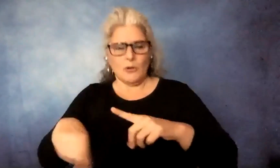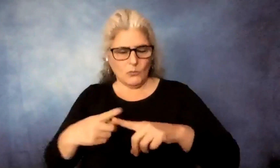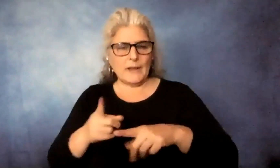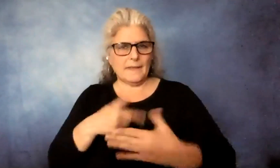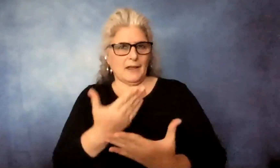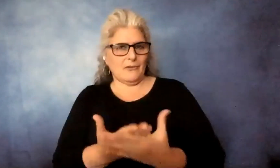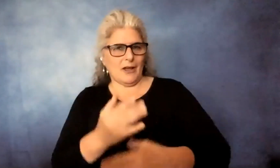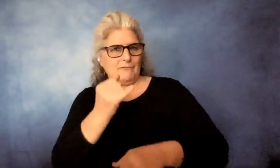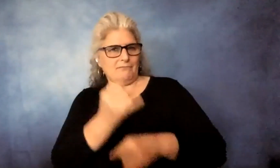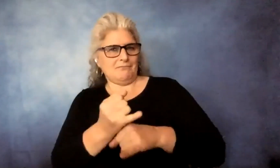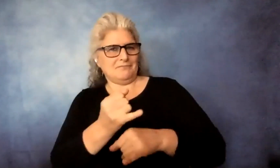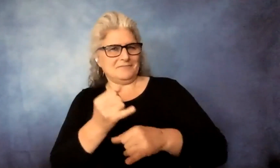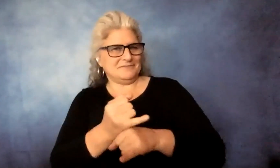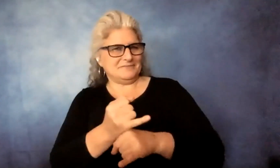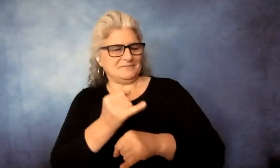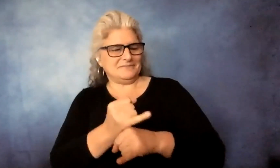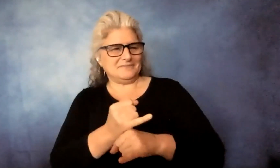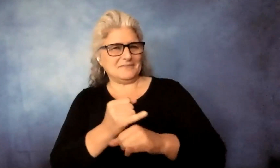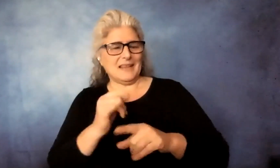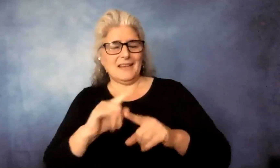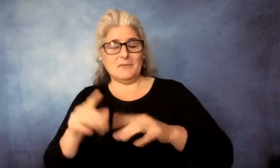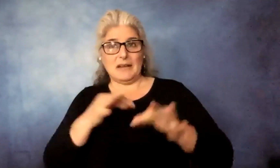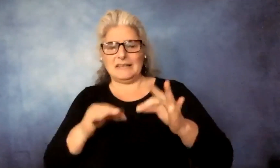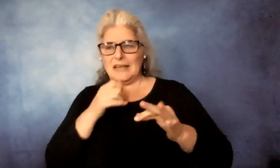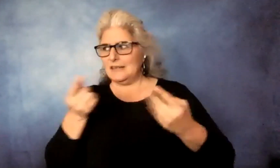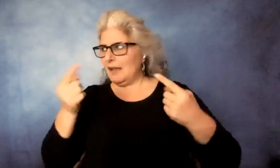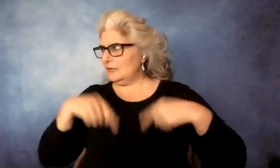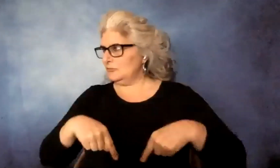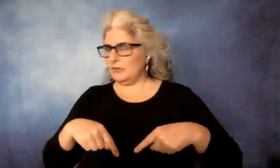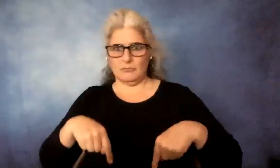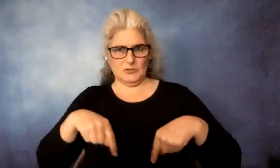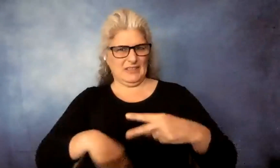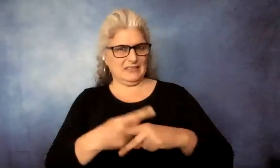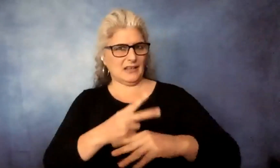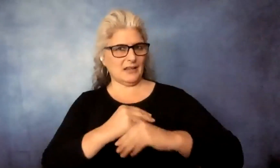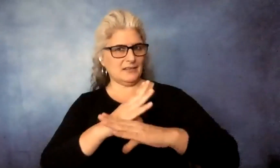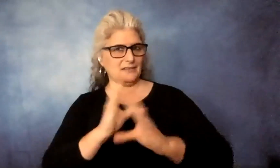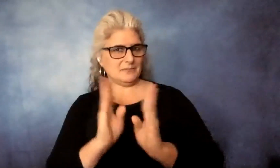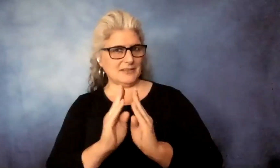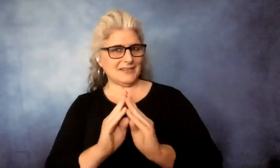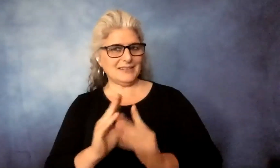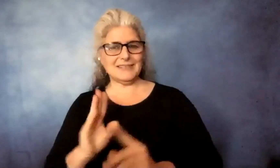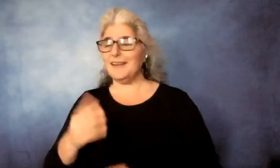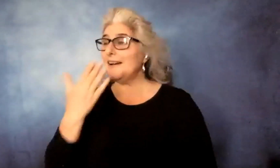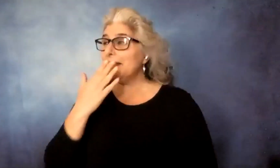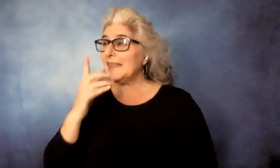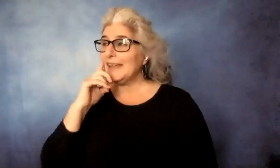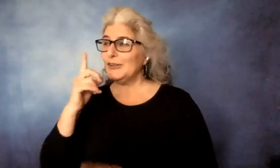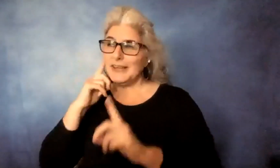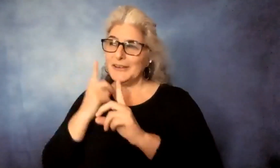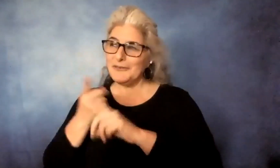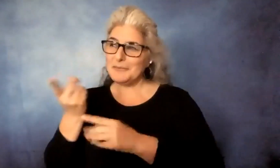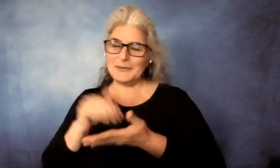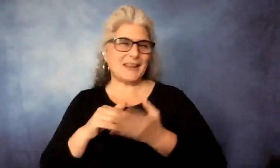sites that don't come to seminars and things like that? So good to hear from you again. Am I